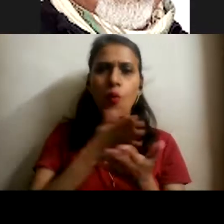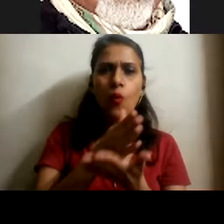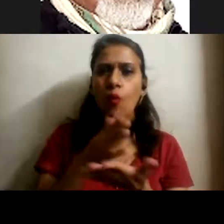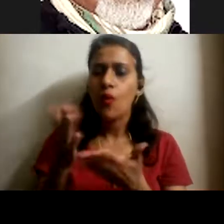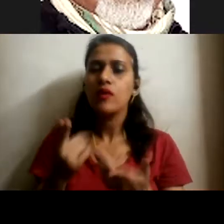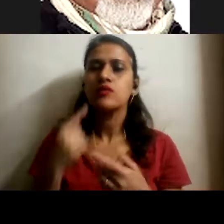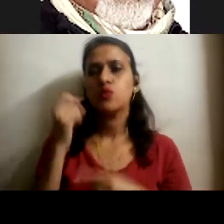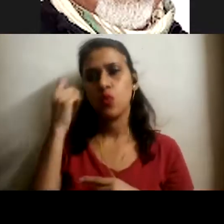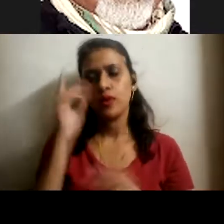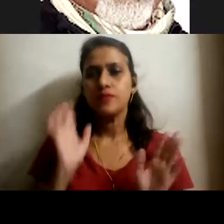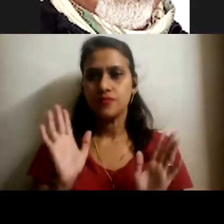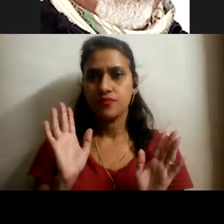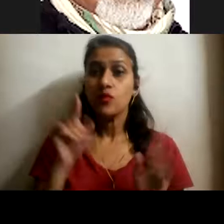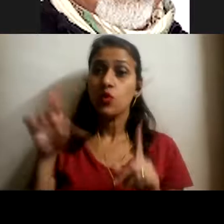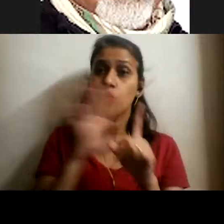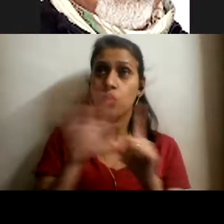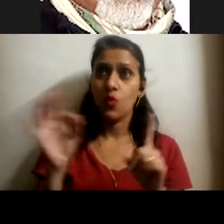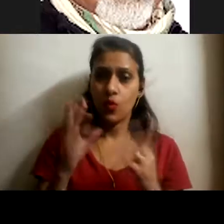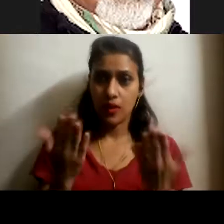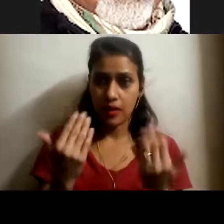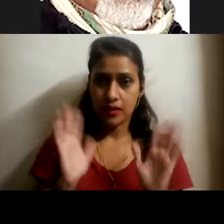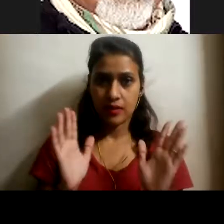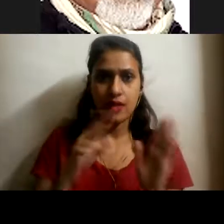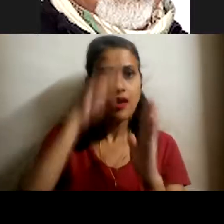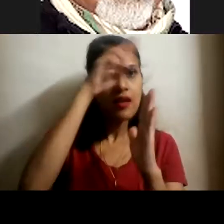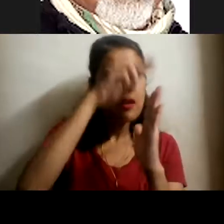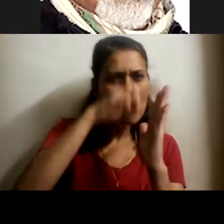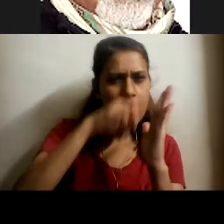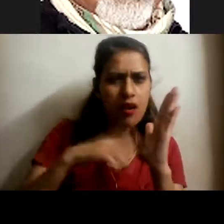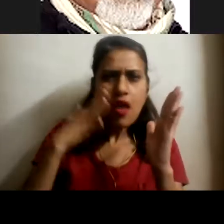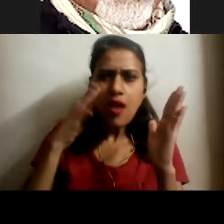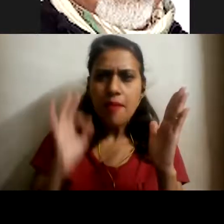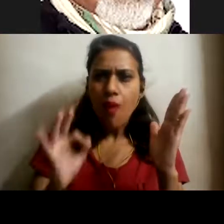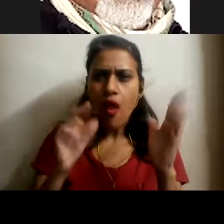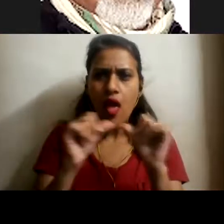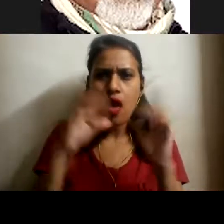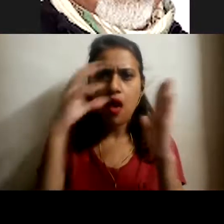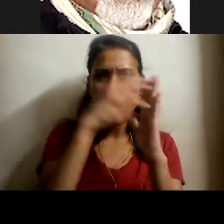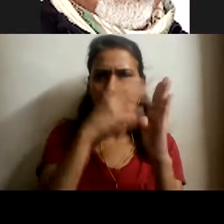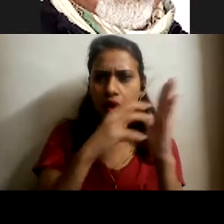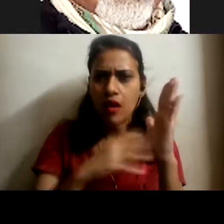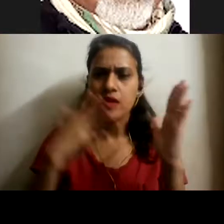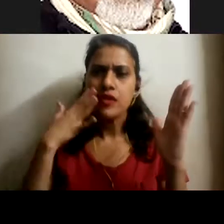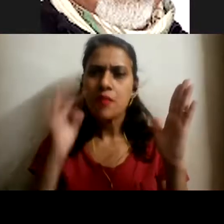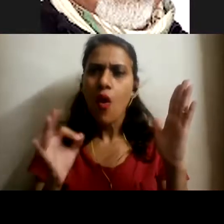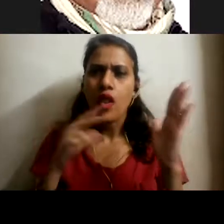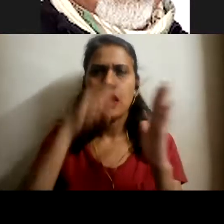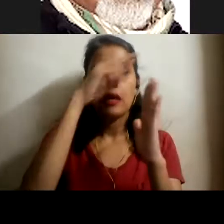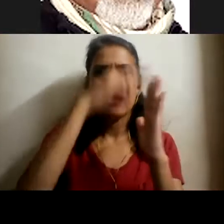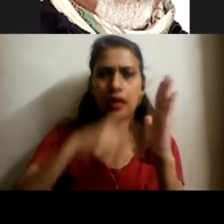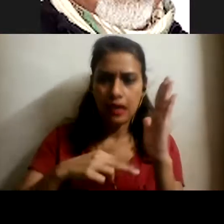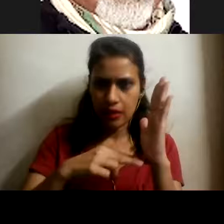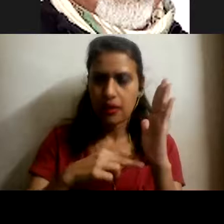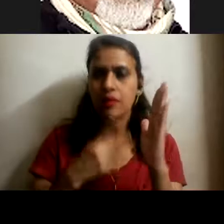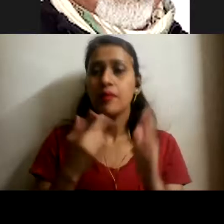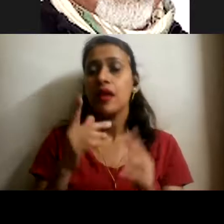do, you can first read the important articles. Like for instance, in this case, important articles would be Article